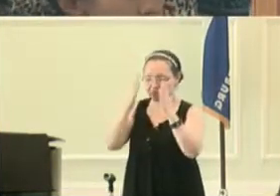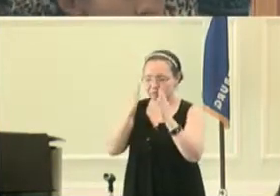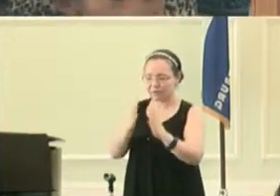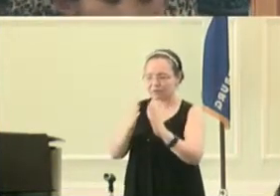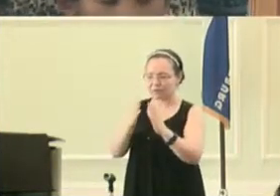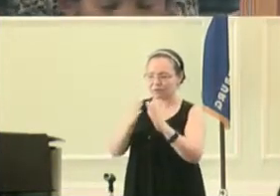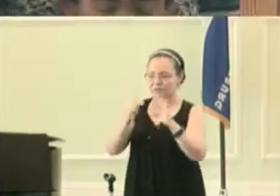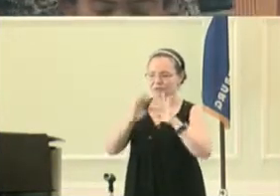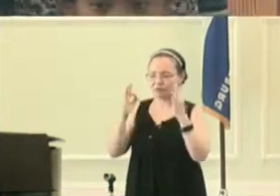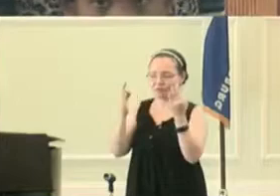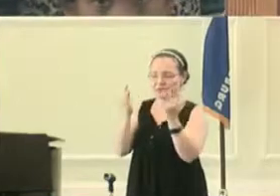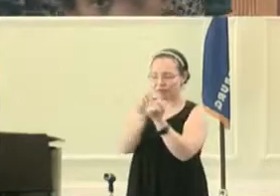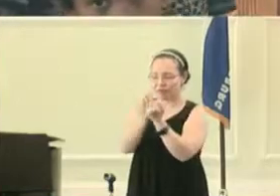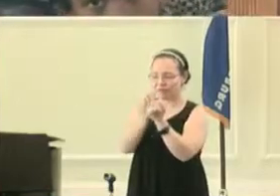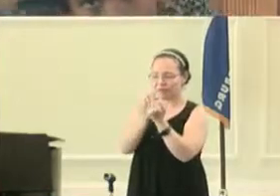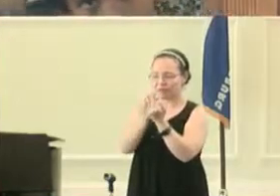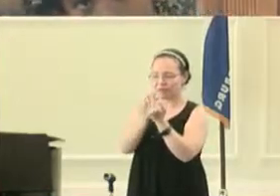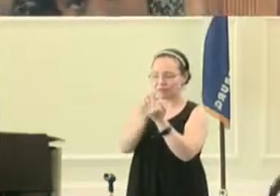name, amen.